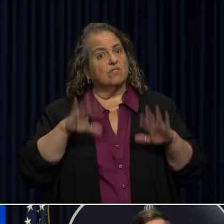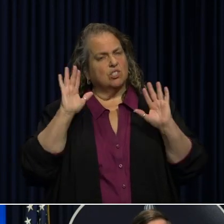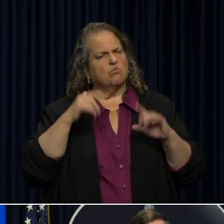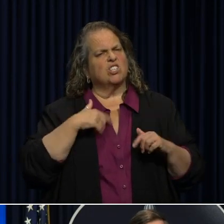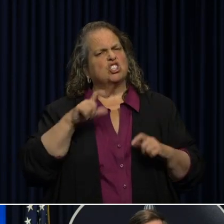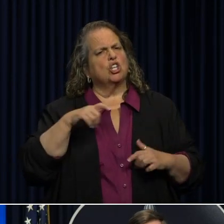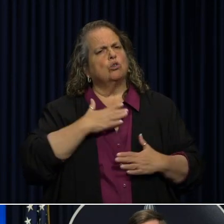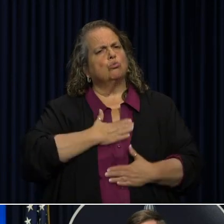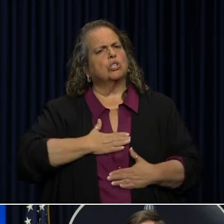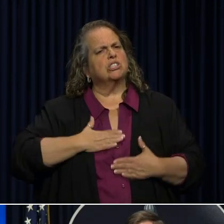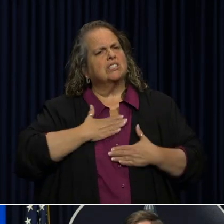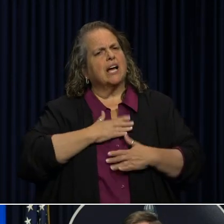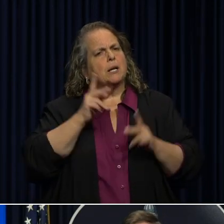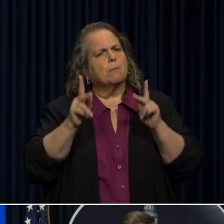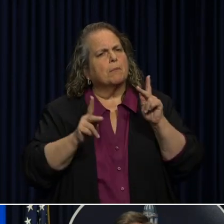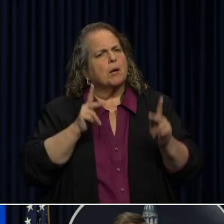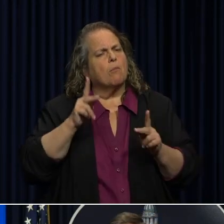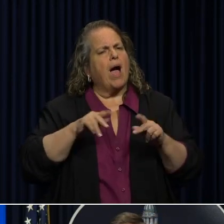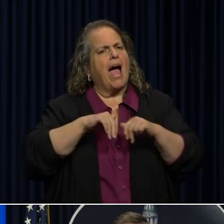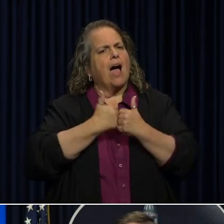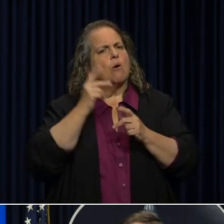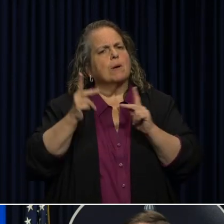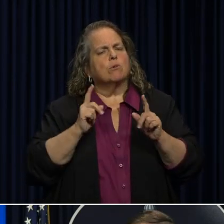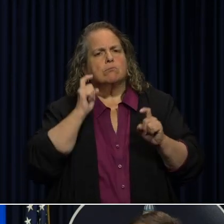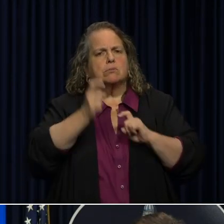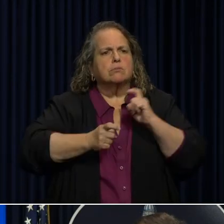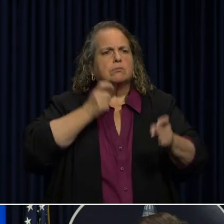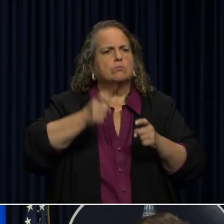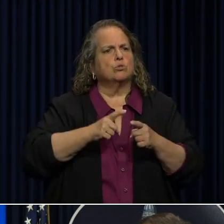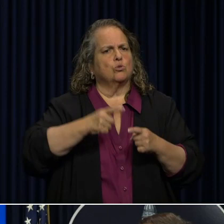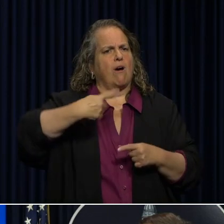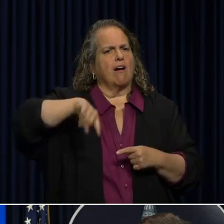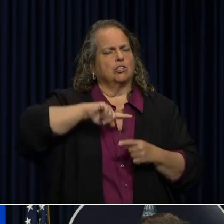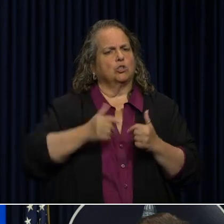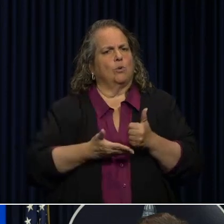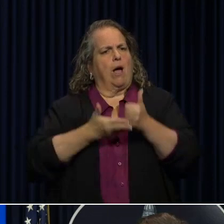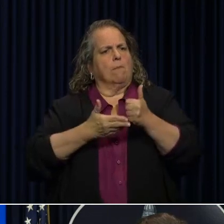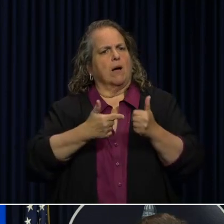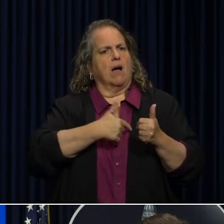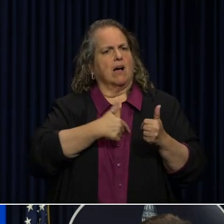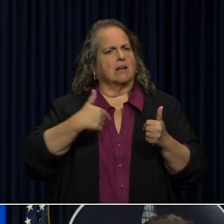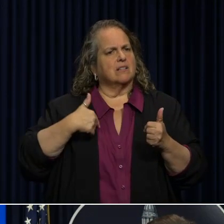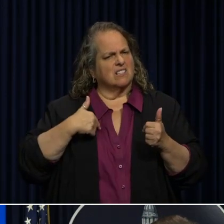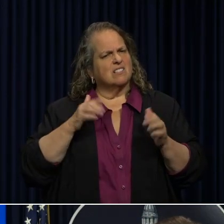everybody contributes to the greater good, that'll be a good thing.